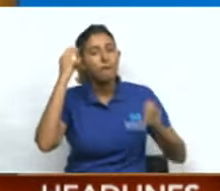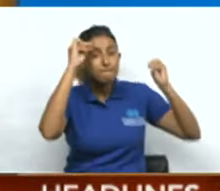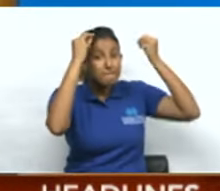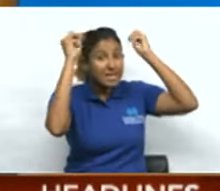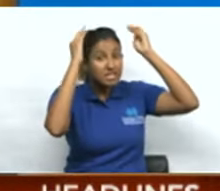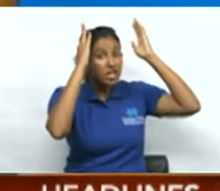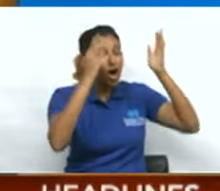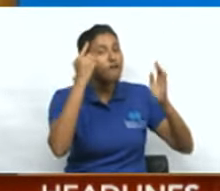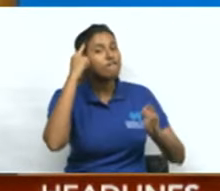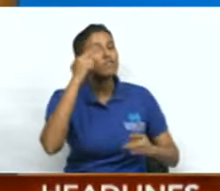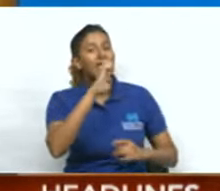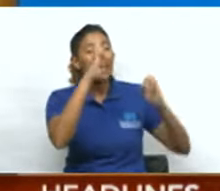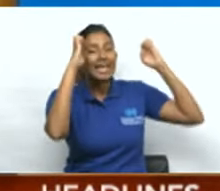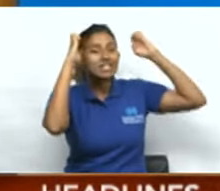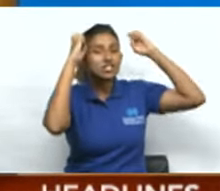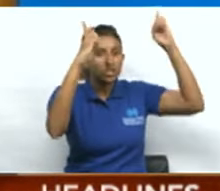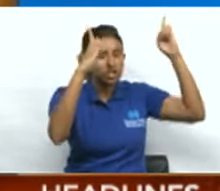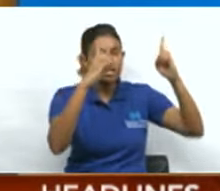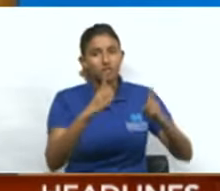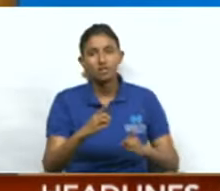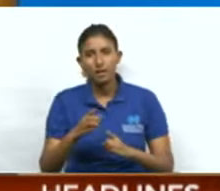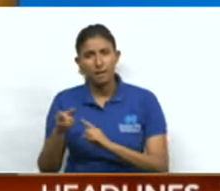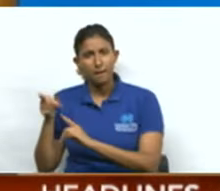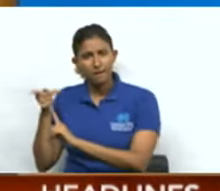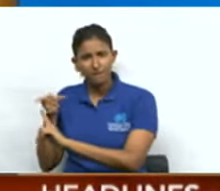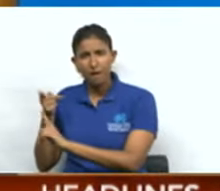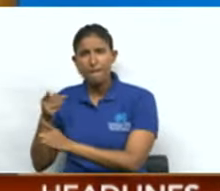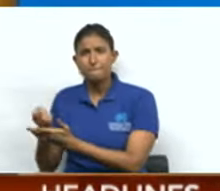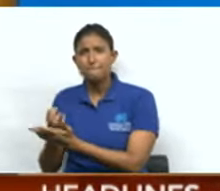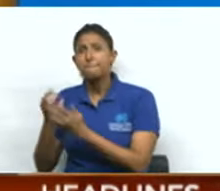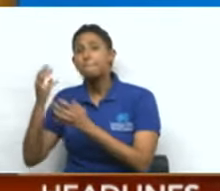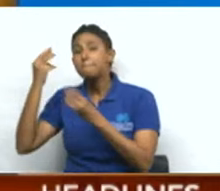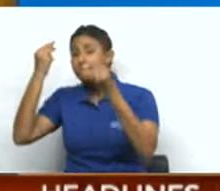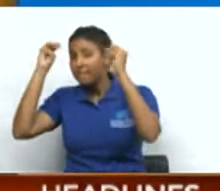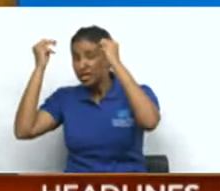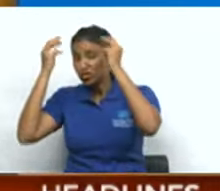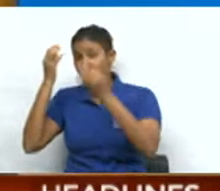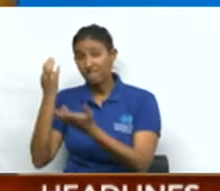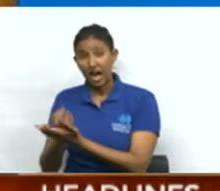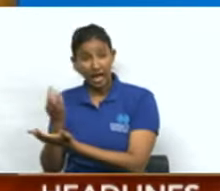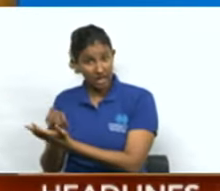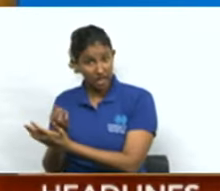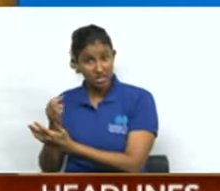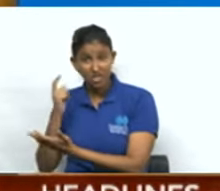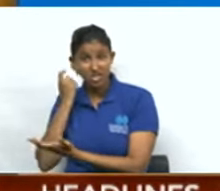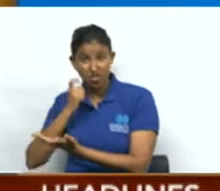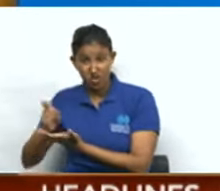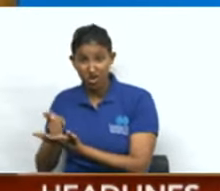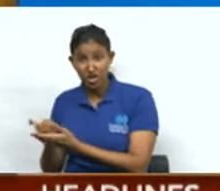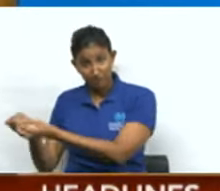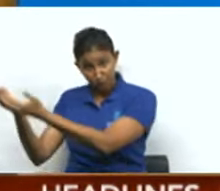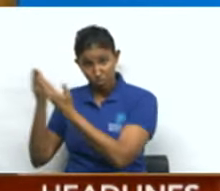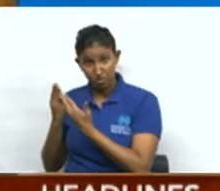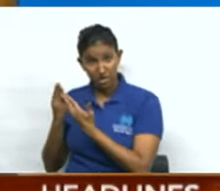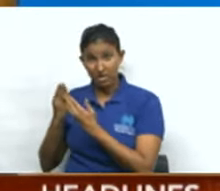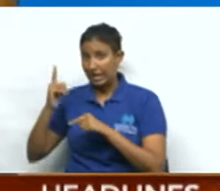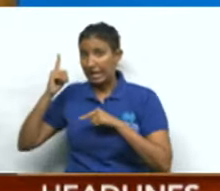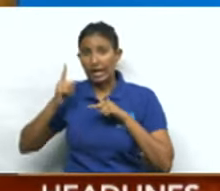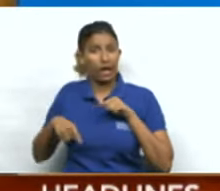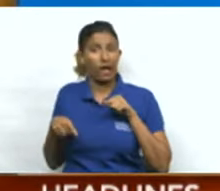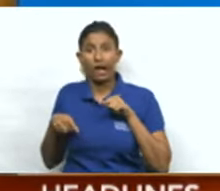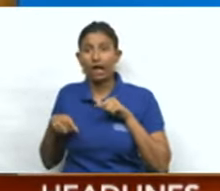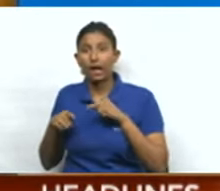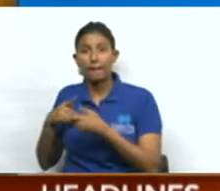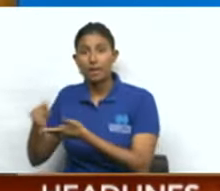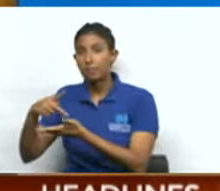no permanent secretary in this Ministry of Finance would ever tell me that they are not going to make good on a commitment